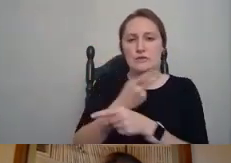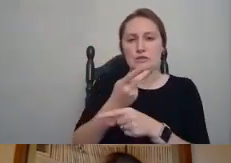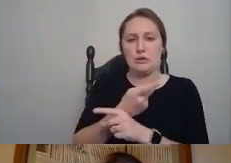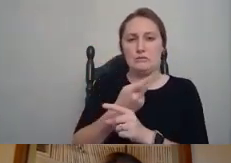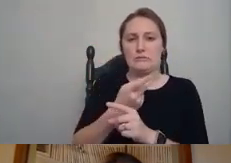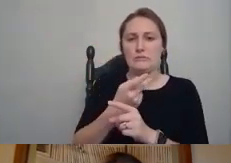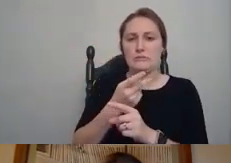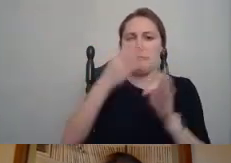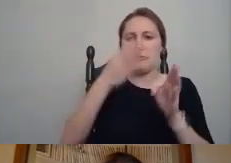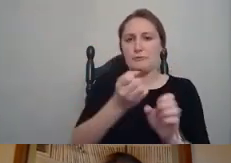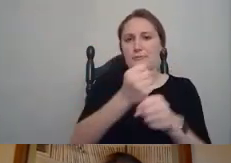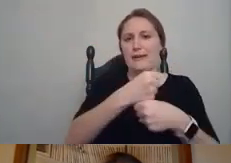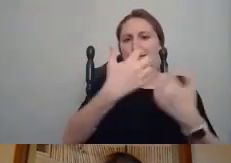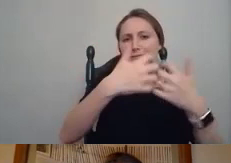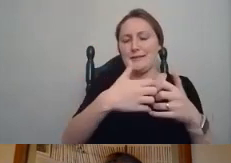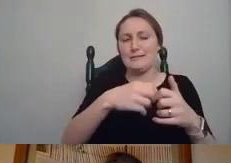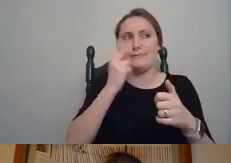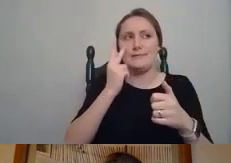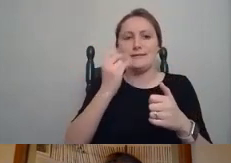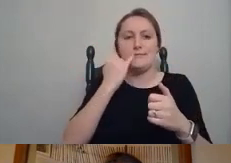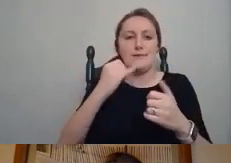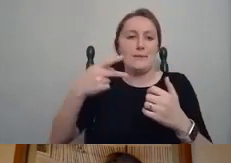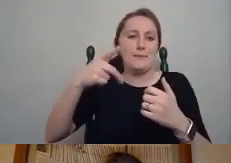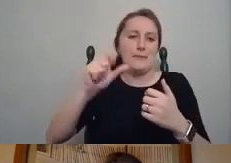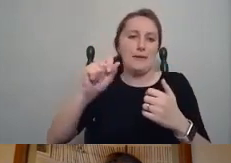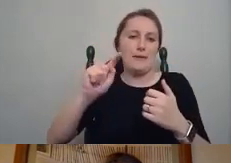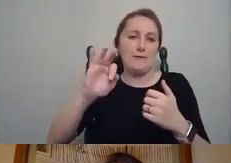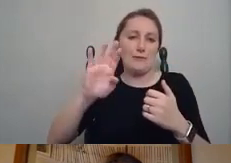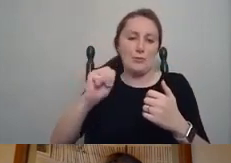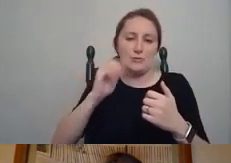whoever makes the device to see if those platforms would be